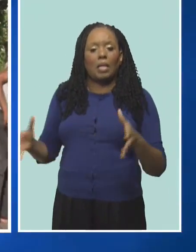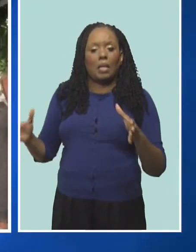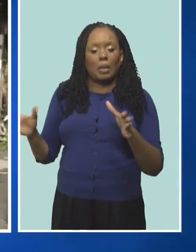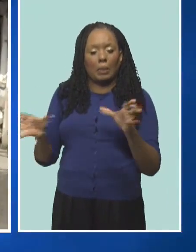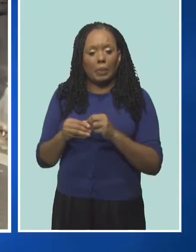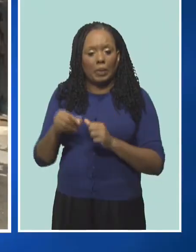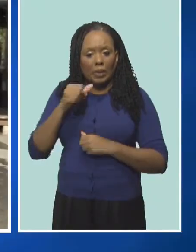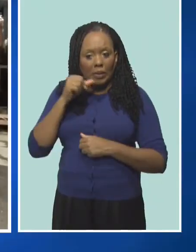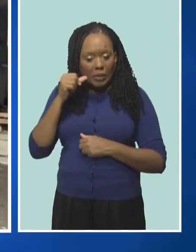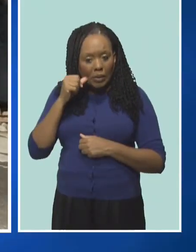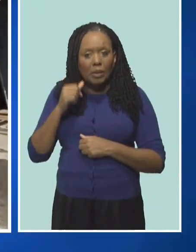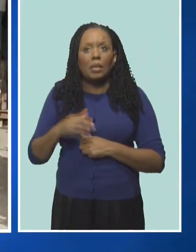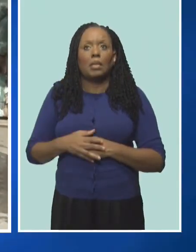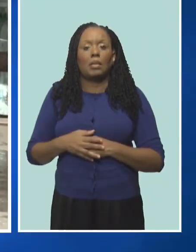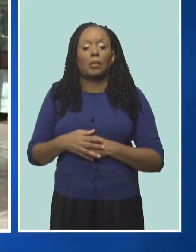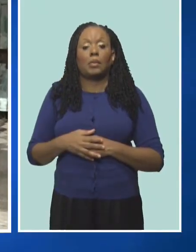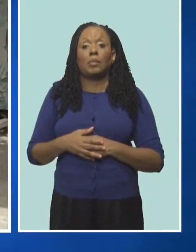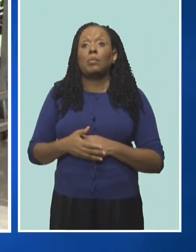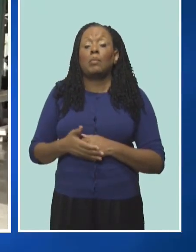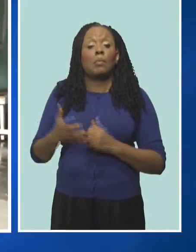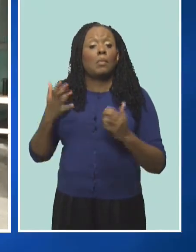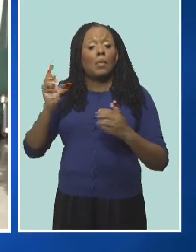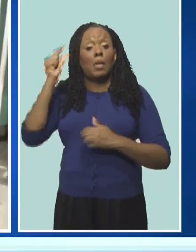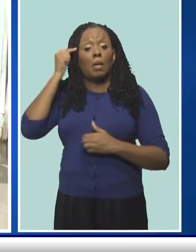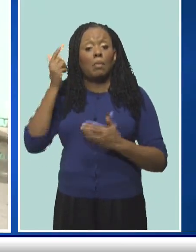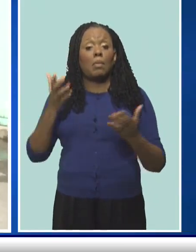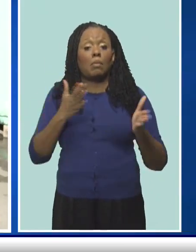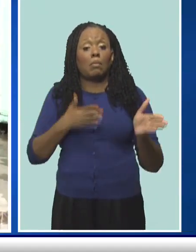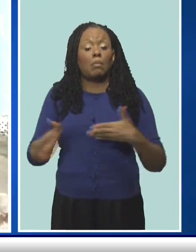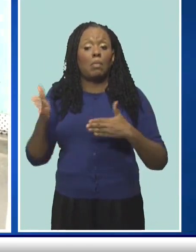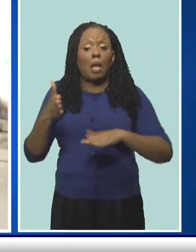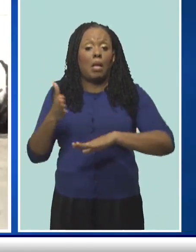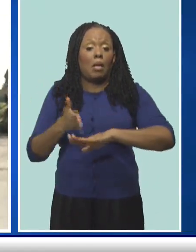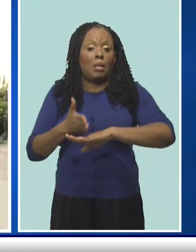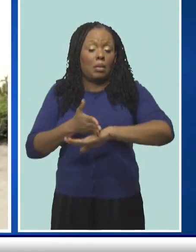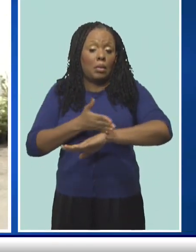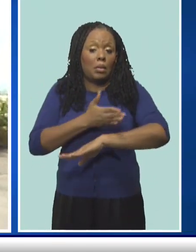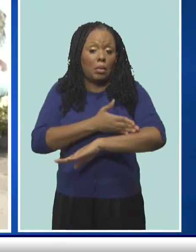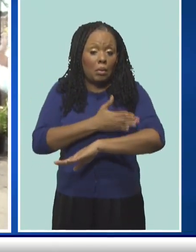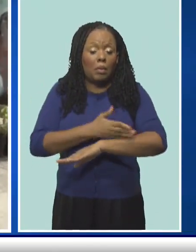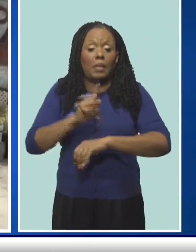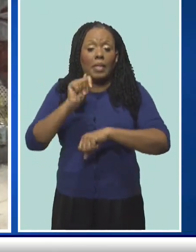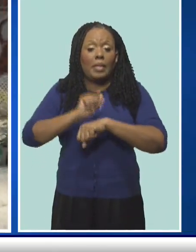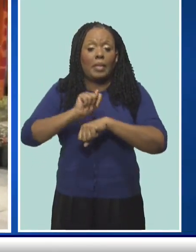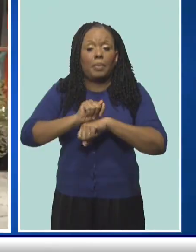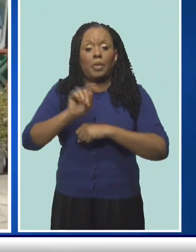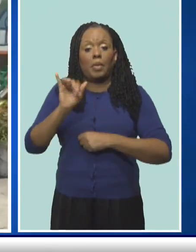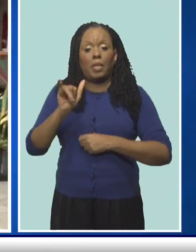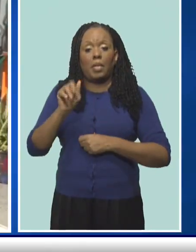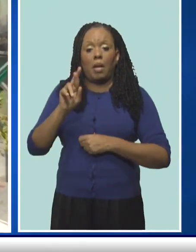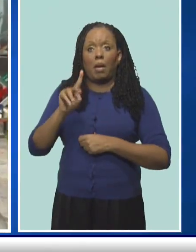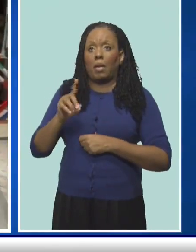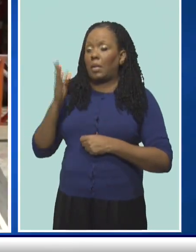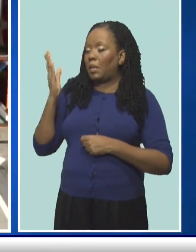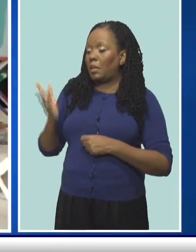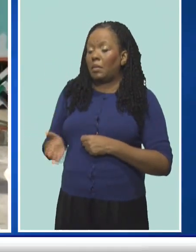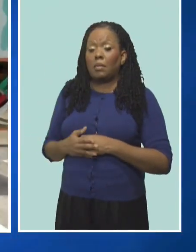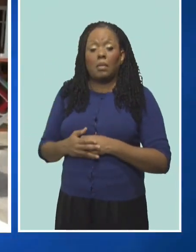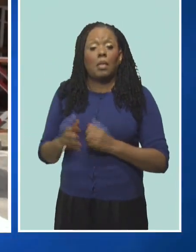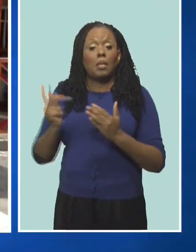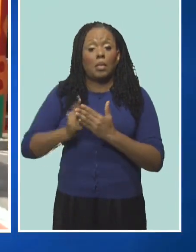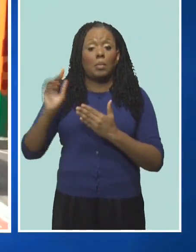plan to revitalize and improve Temple Yard in the city is back on the table. And in an effort to move the project